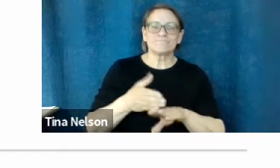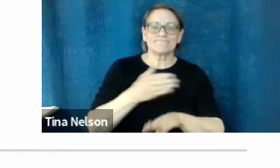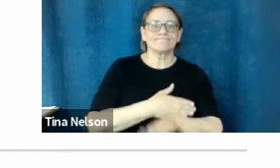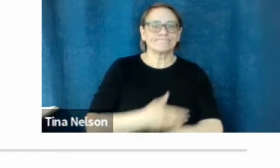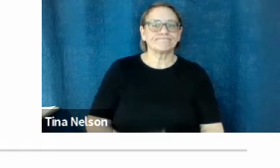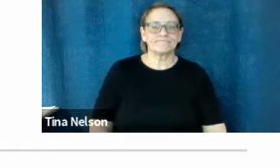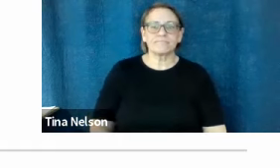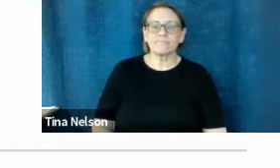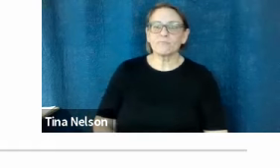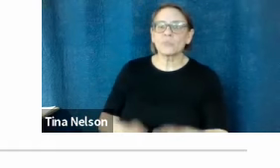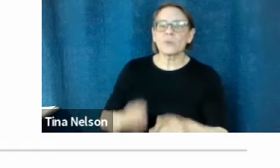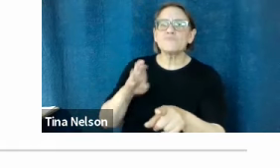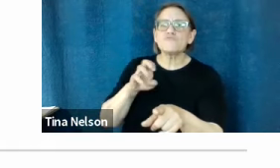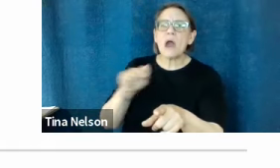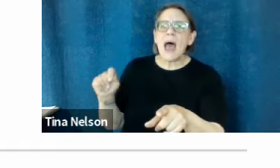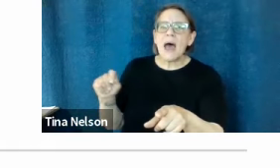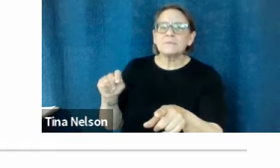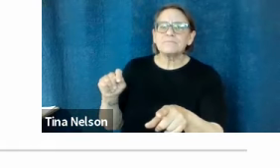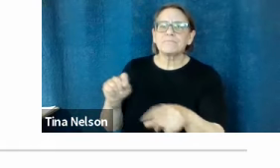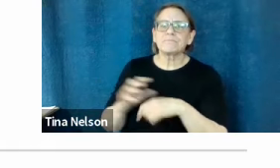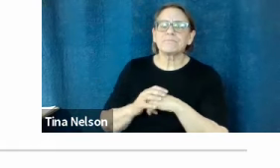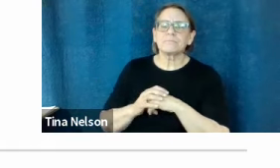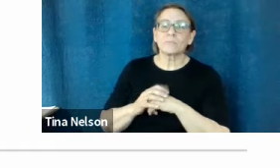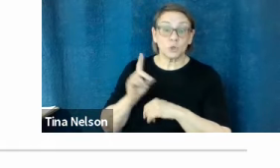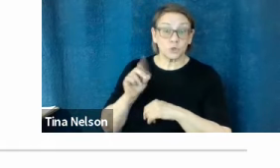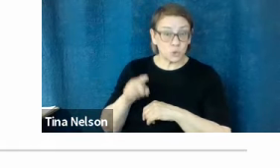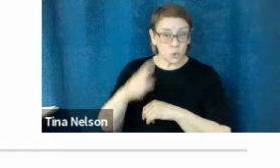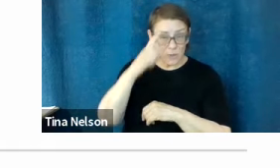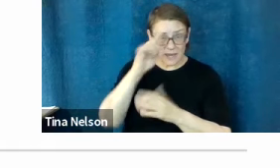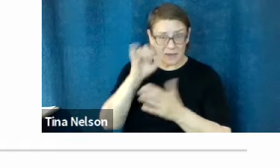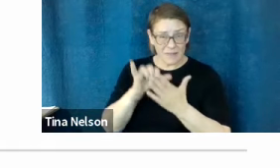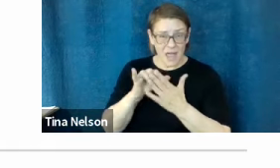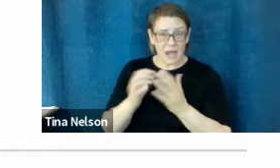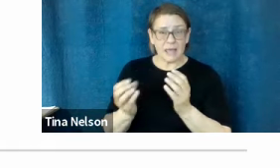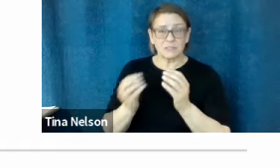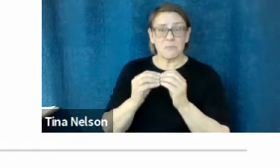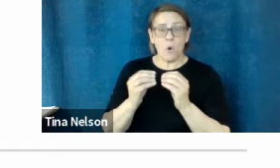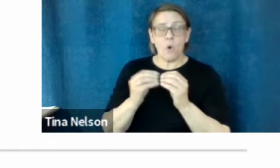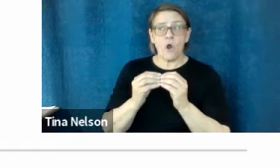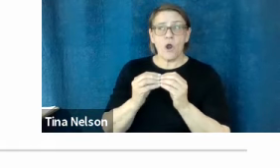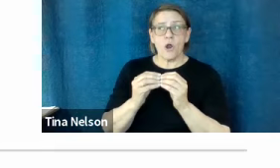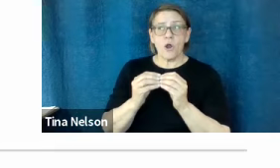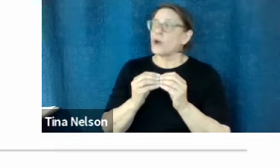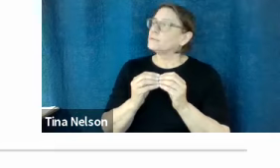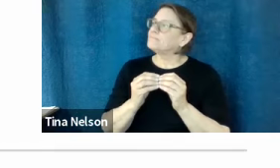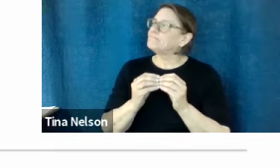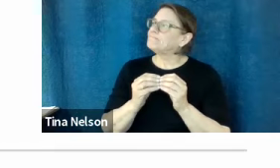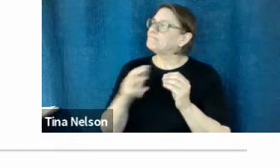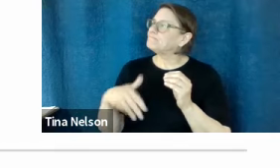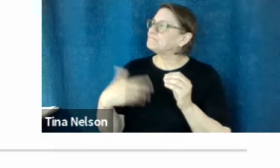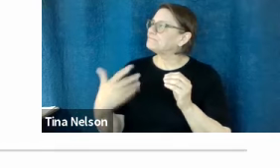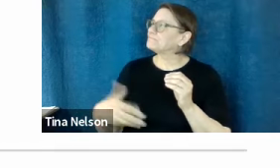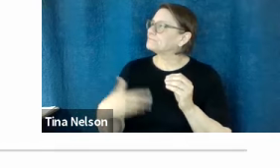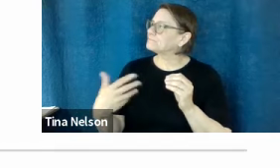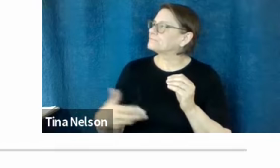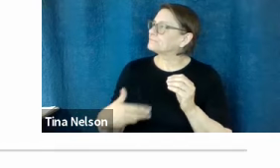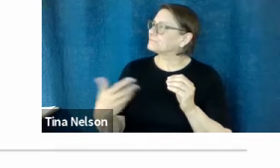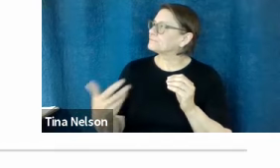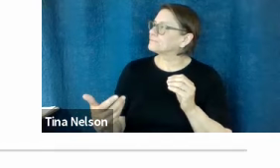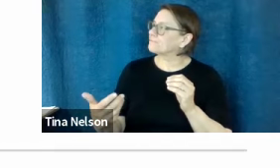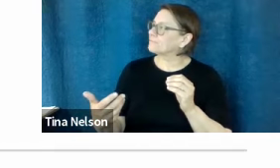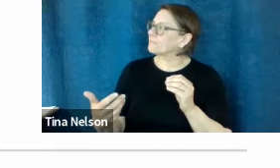Hi, this is Brett. Um, do you think that is more of a, um, is